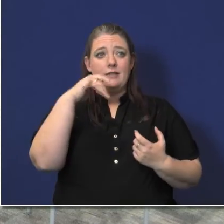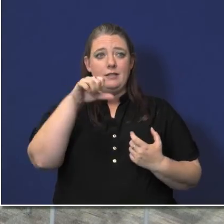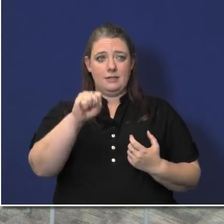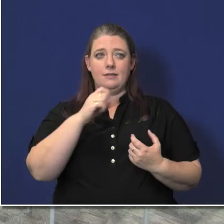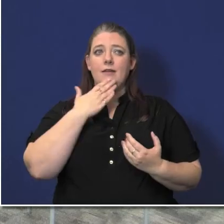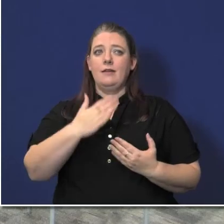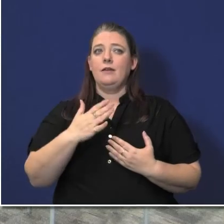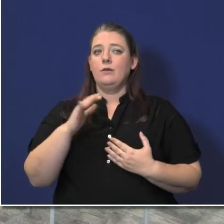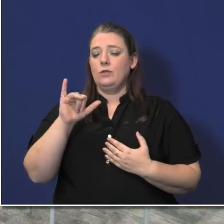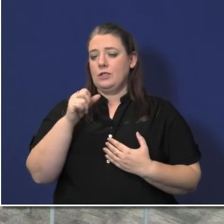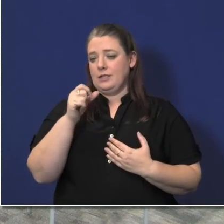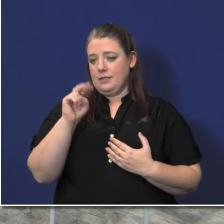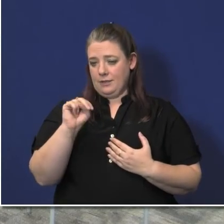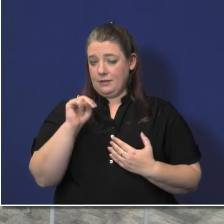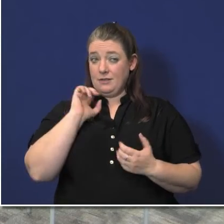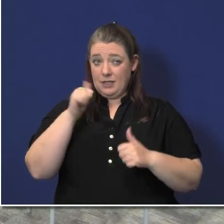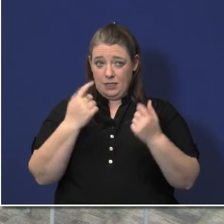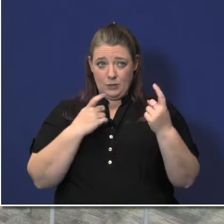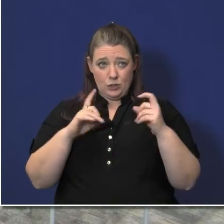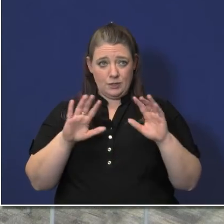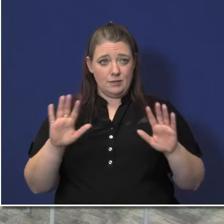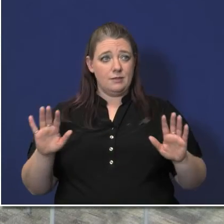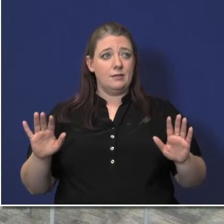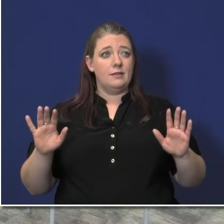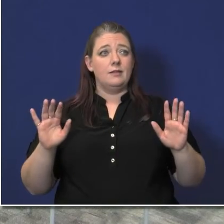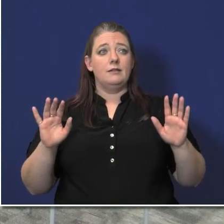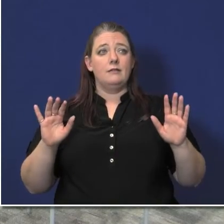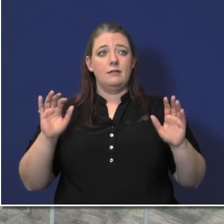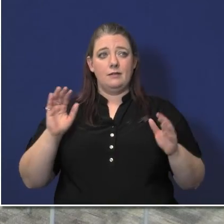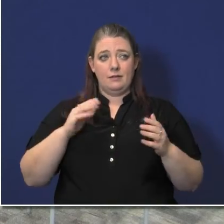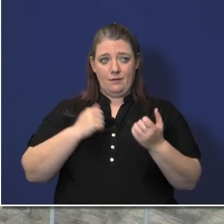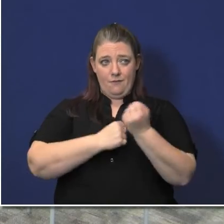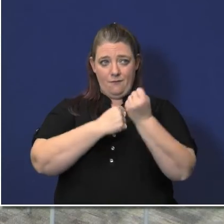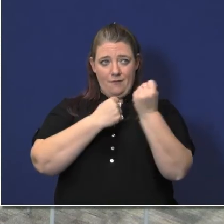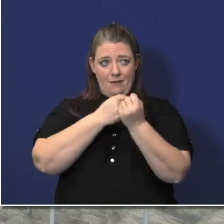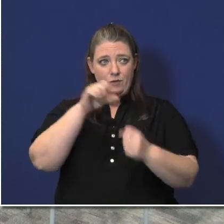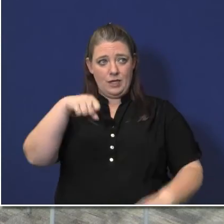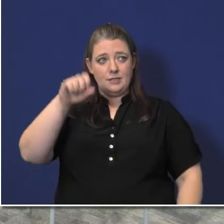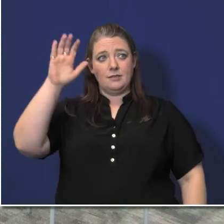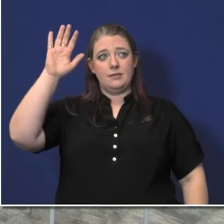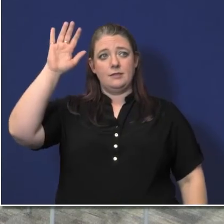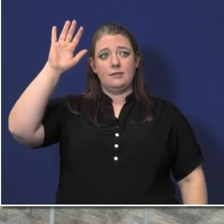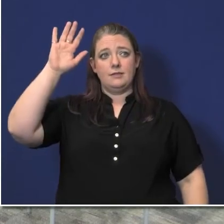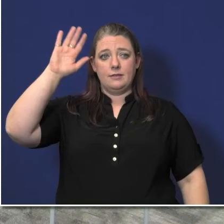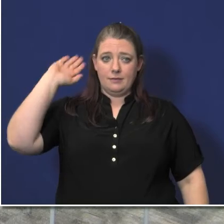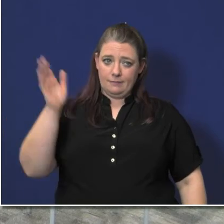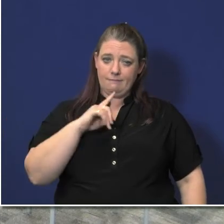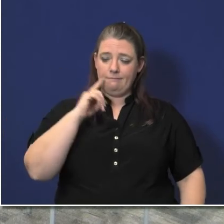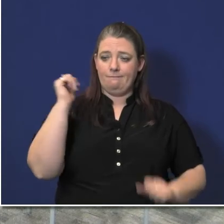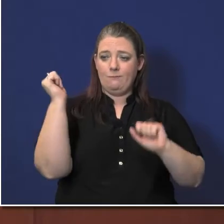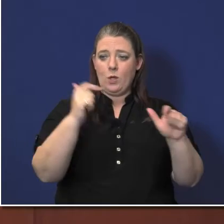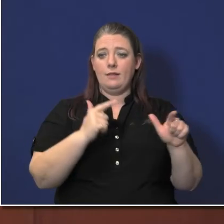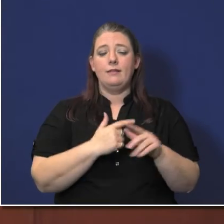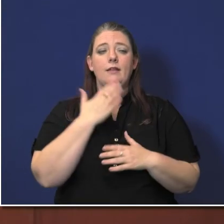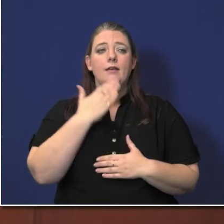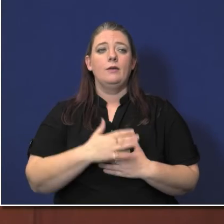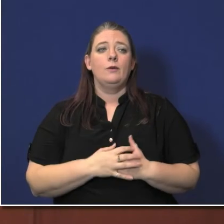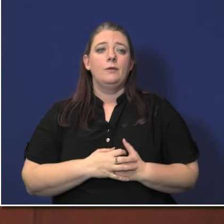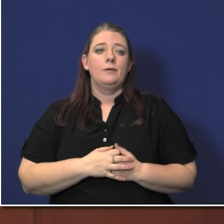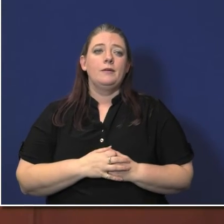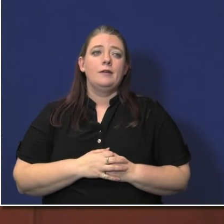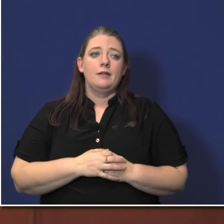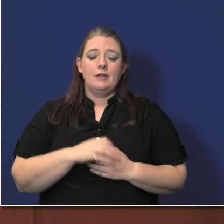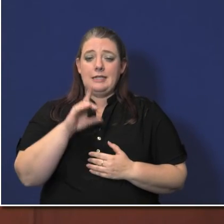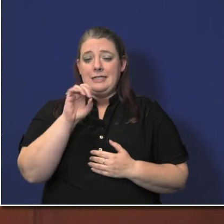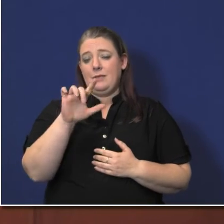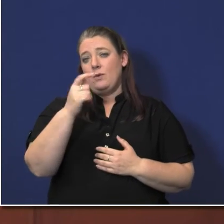you, Mr. Jackson. Any questions? All in favor, raise your right hand, and that's unanimous. Thank you. On December